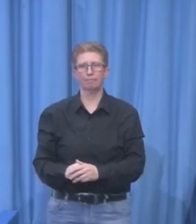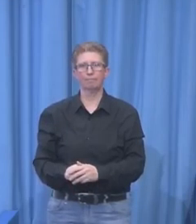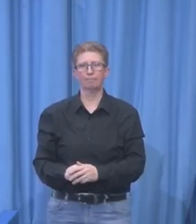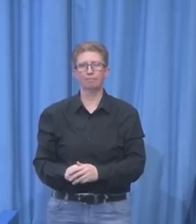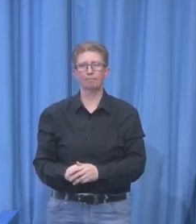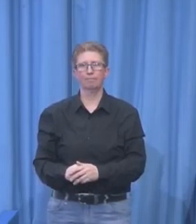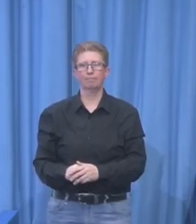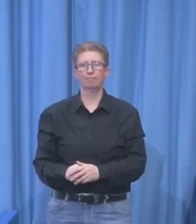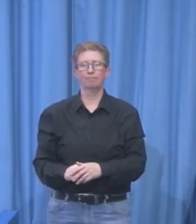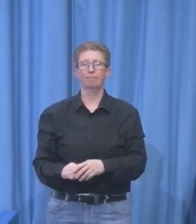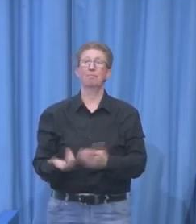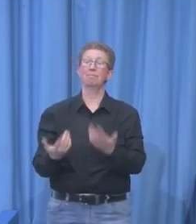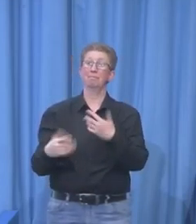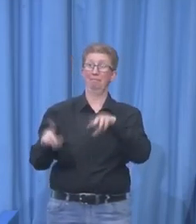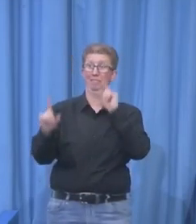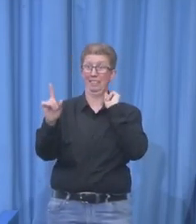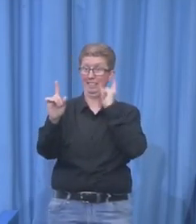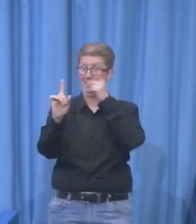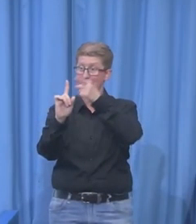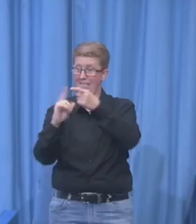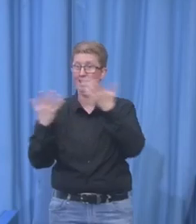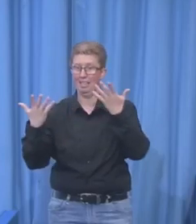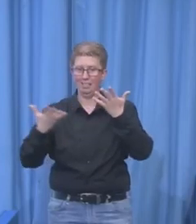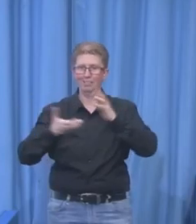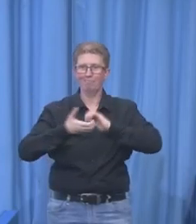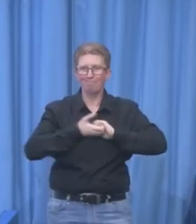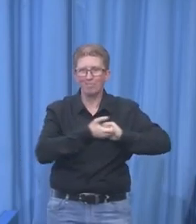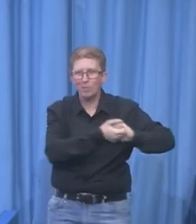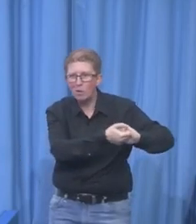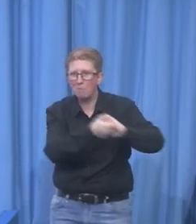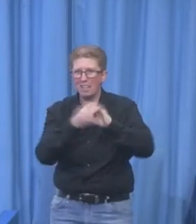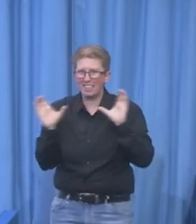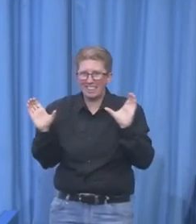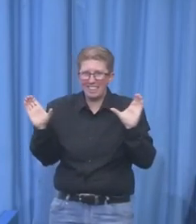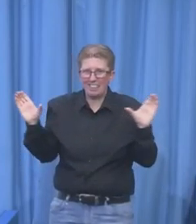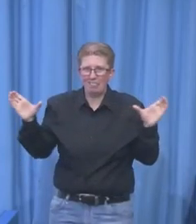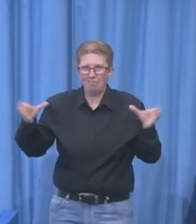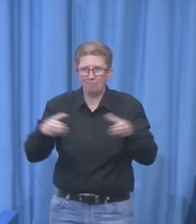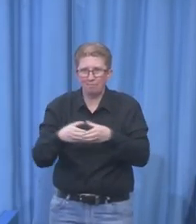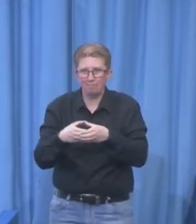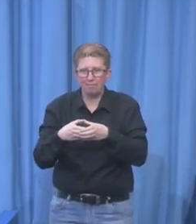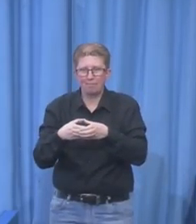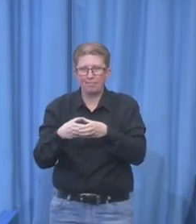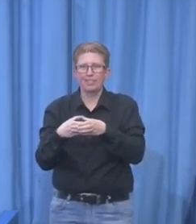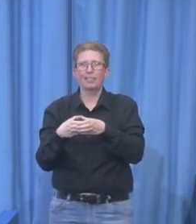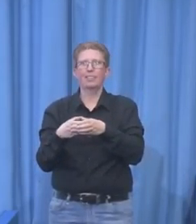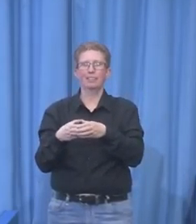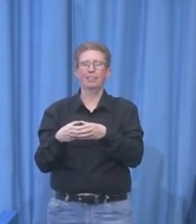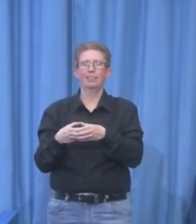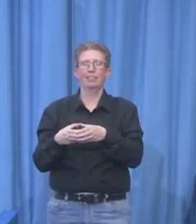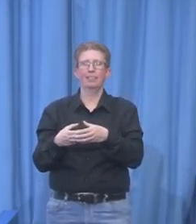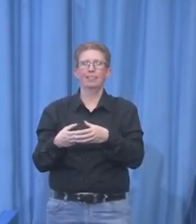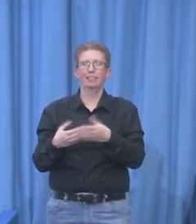are infinitely different. So this is a great example of cooperation. Cooperation is